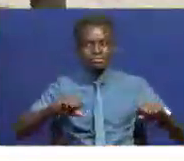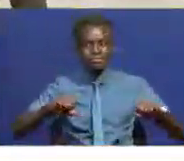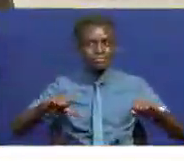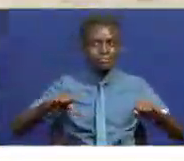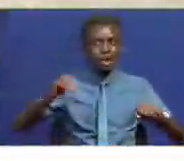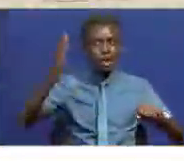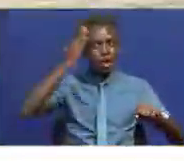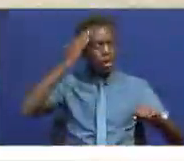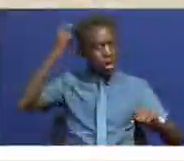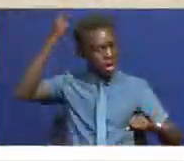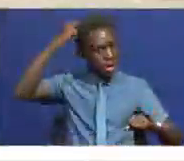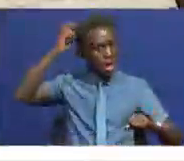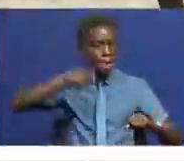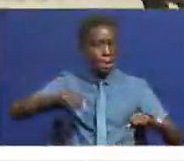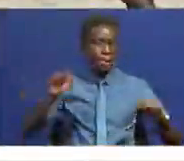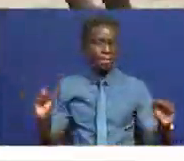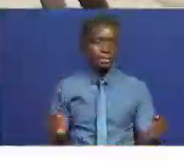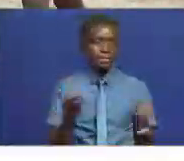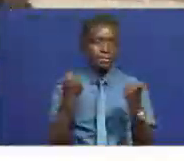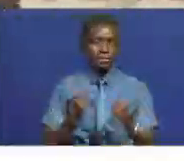mind.